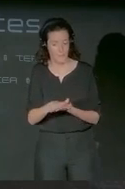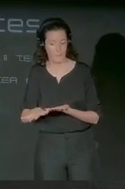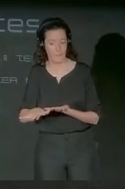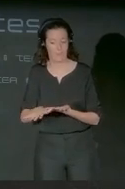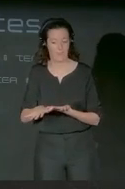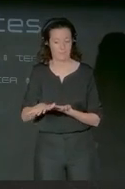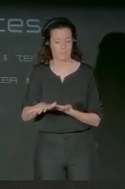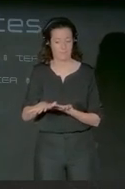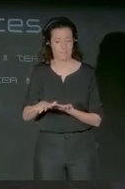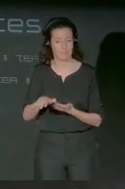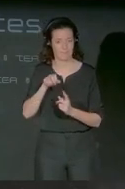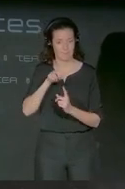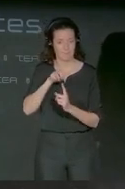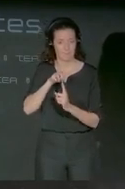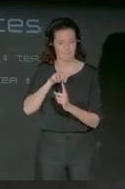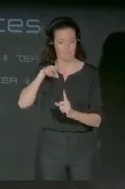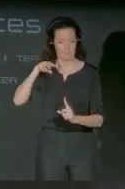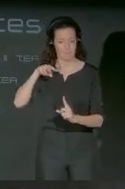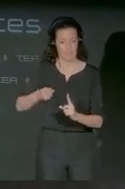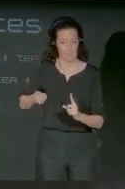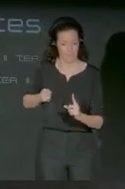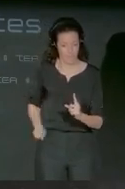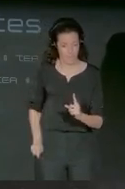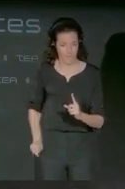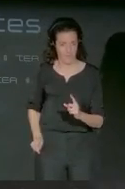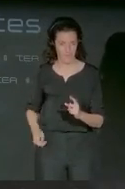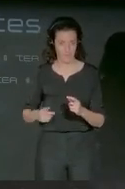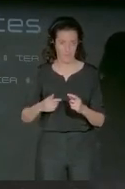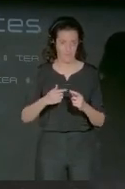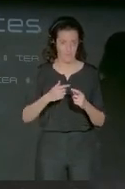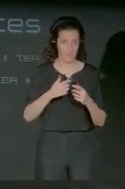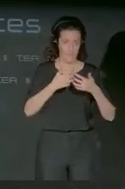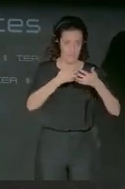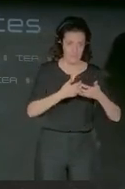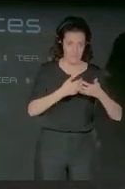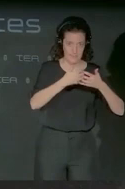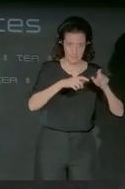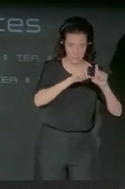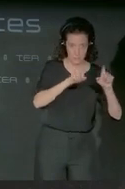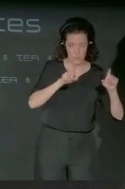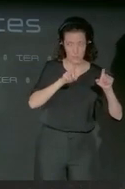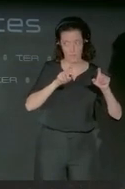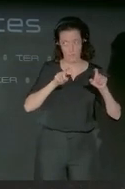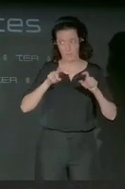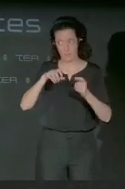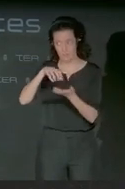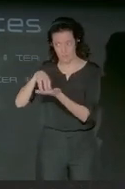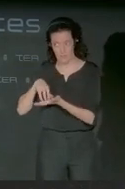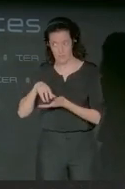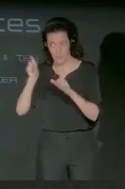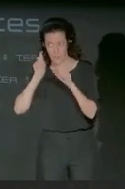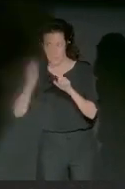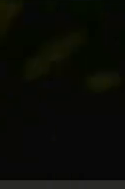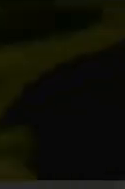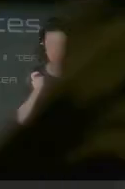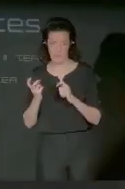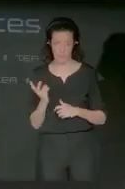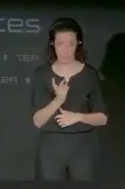educational institutions. If there's something more that could be done to support smaller companies engaging